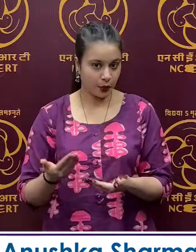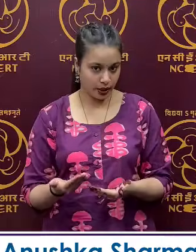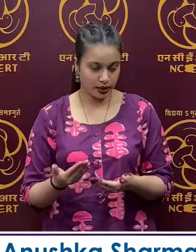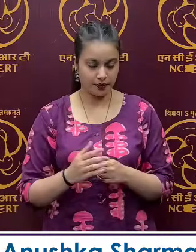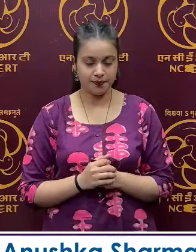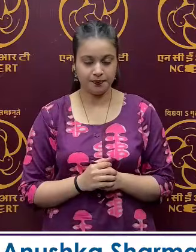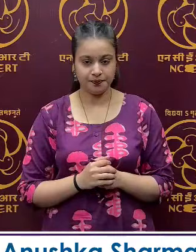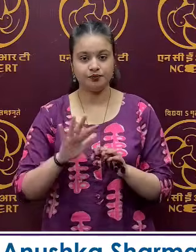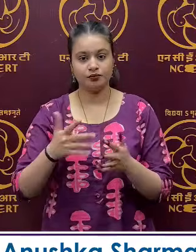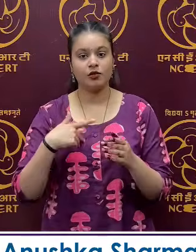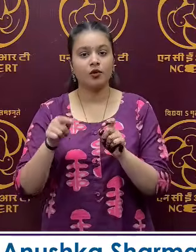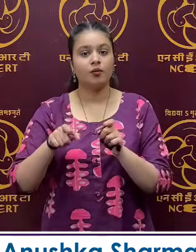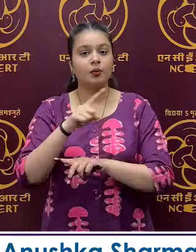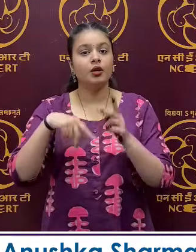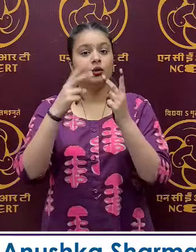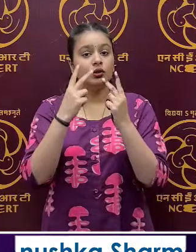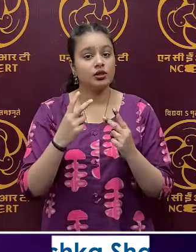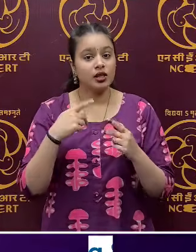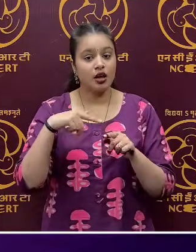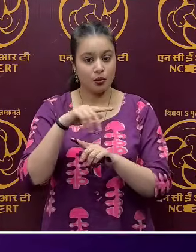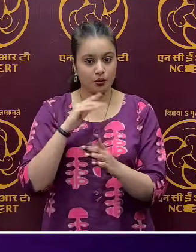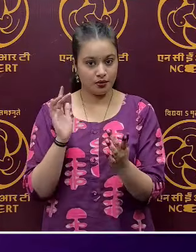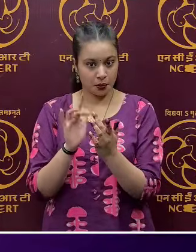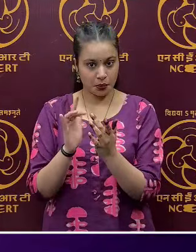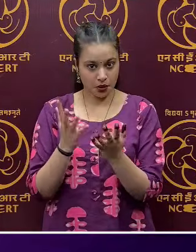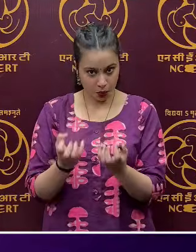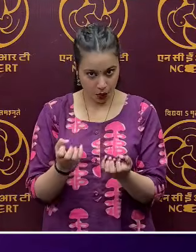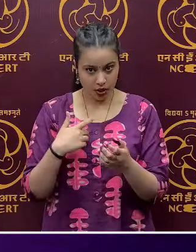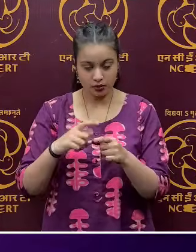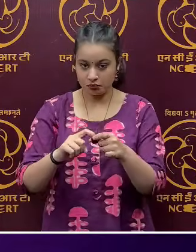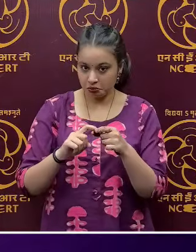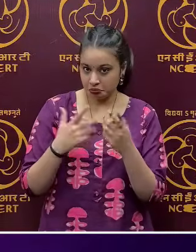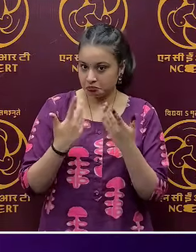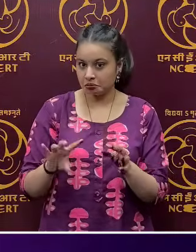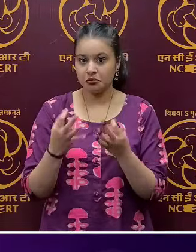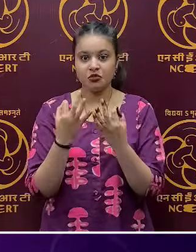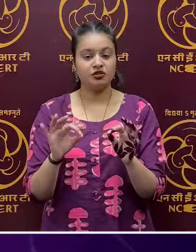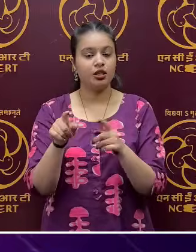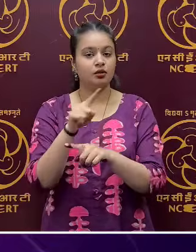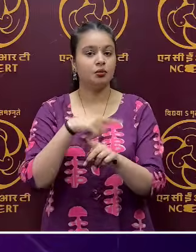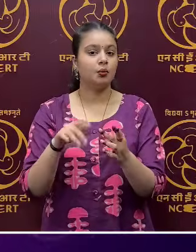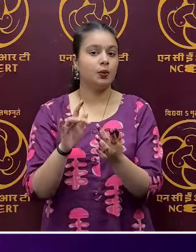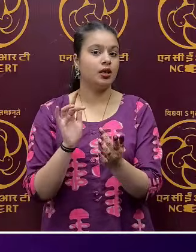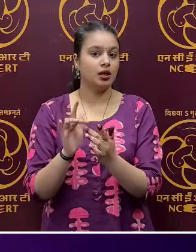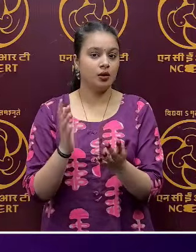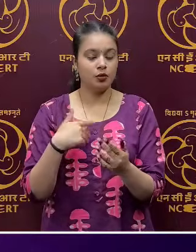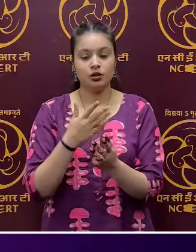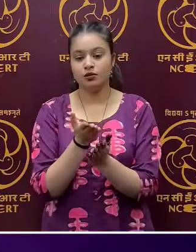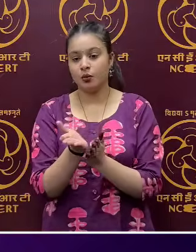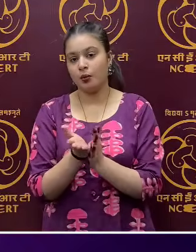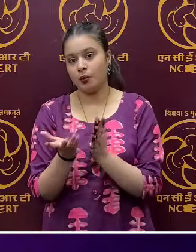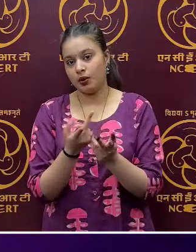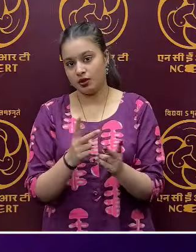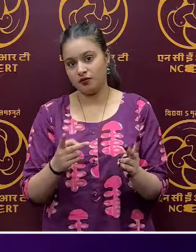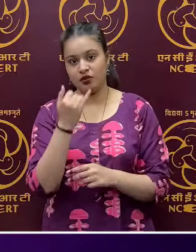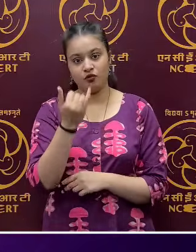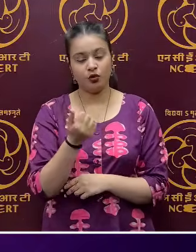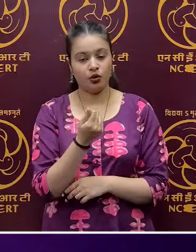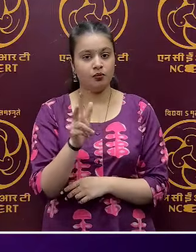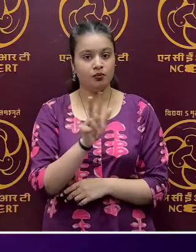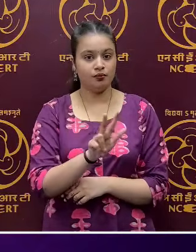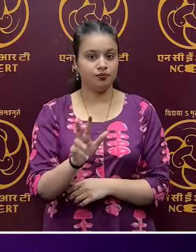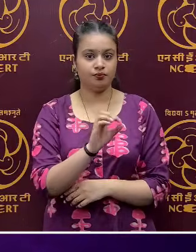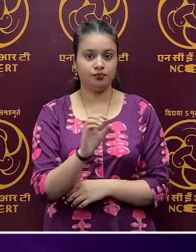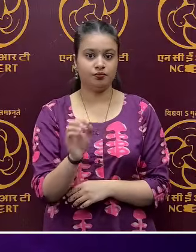And my dear viewers, if you want to reach out to us with your queries, please feel free to get in touch with us through all these details. Our phone number is